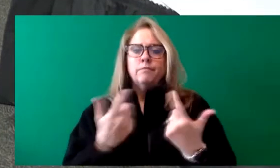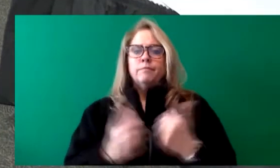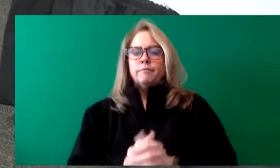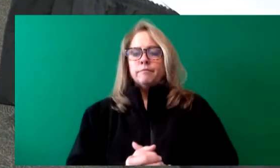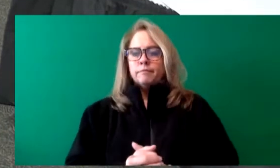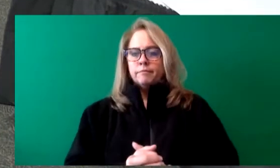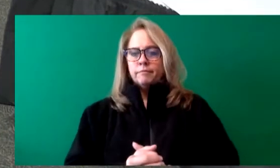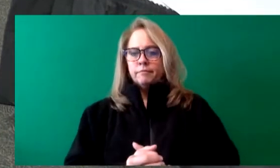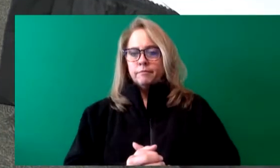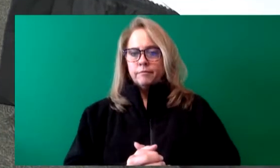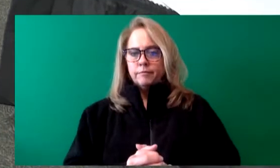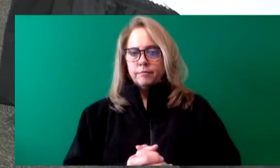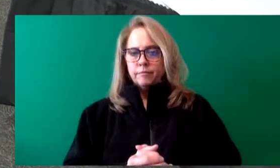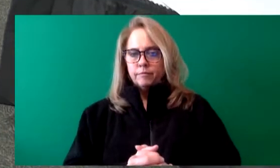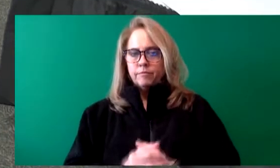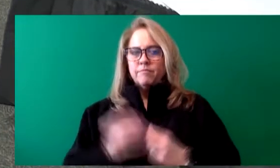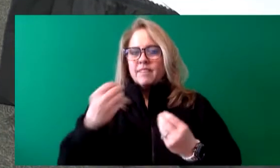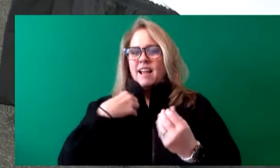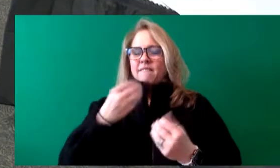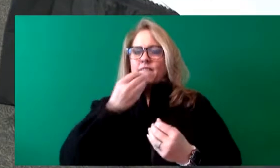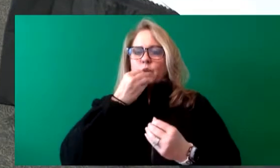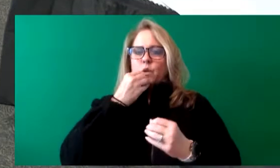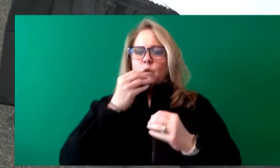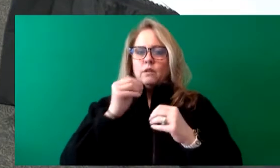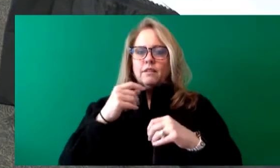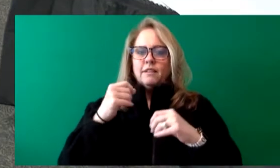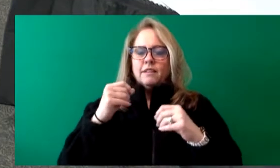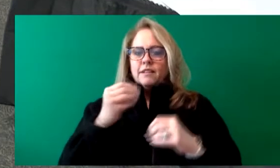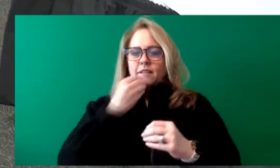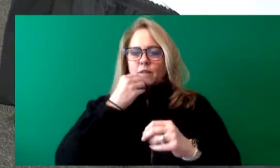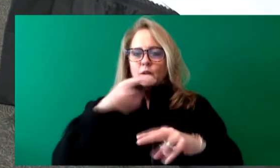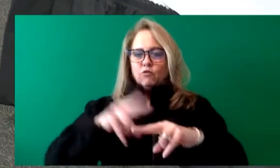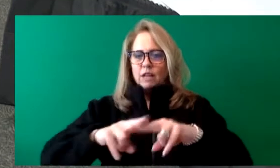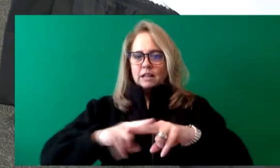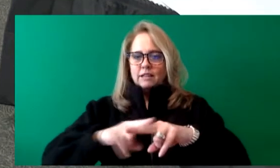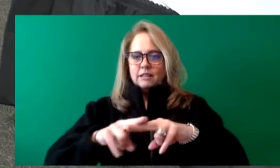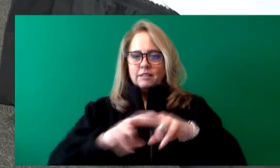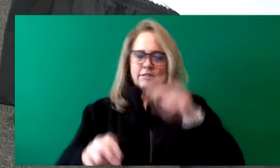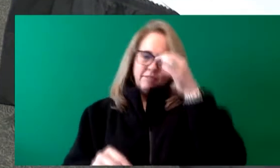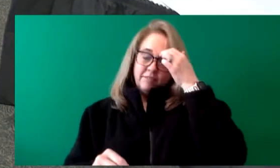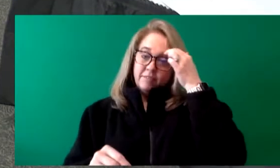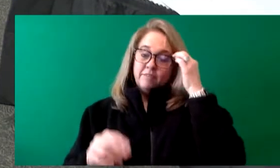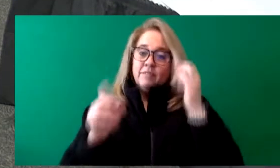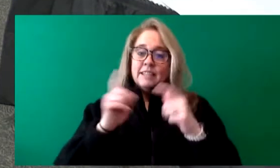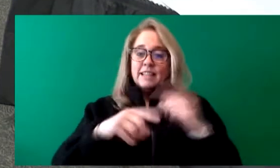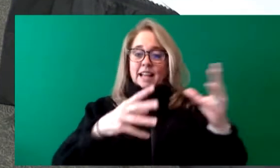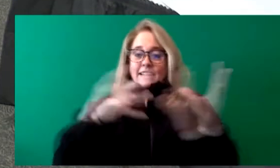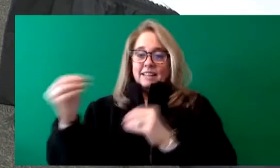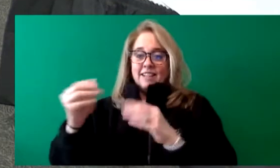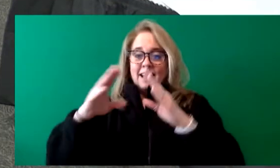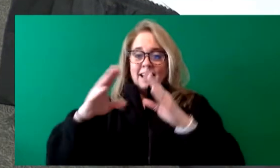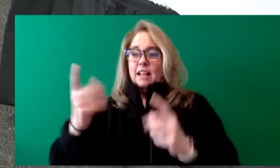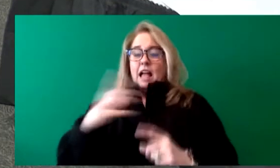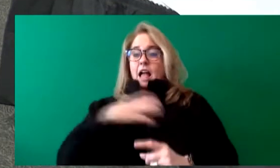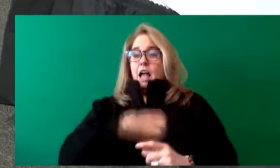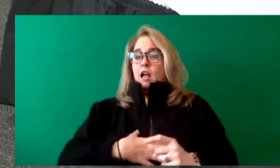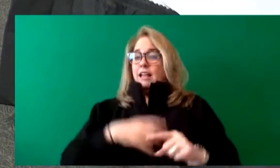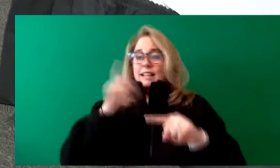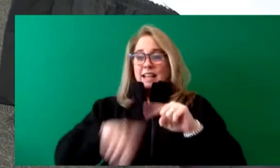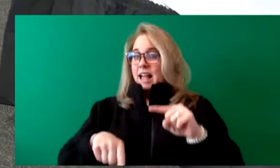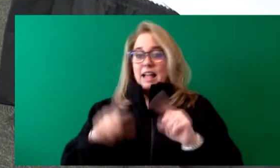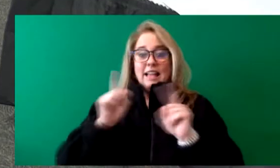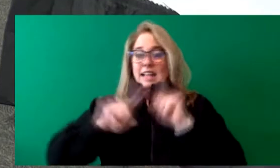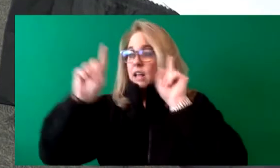go out to people who could not leave their homes and were hungry. We had people who could not pick up prescriptions,